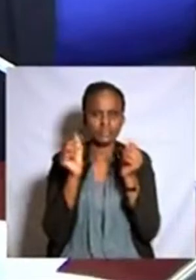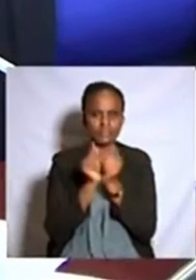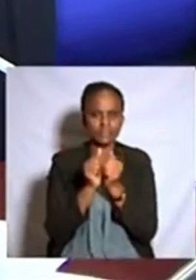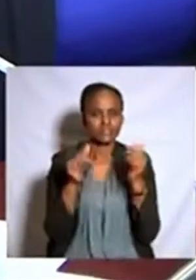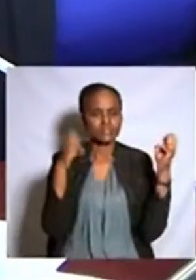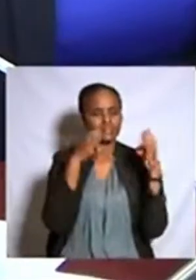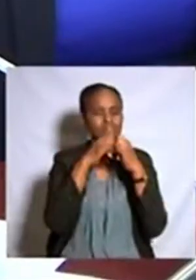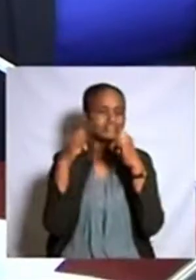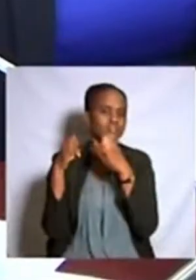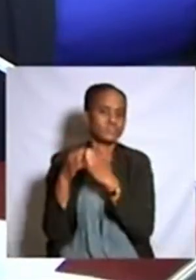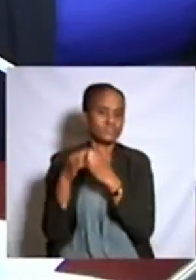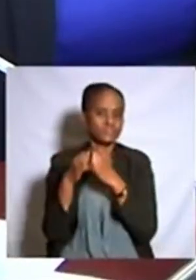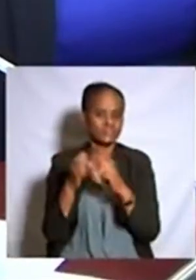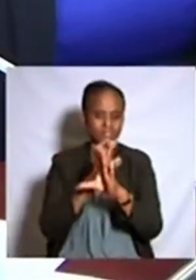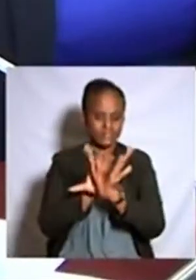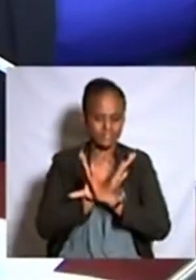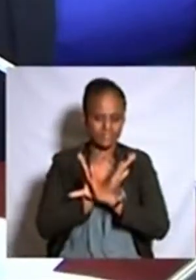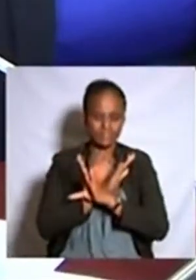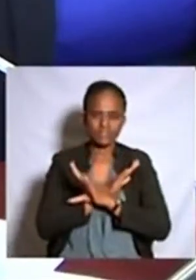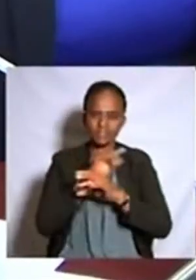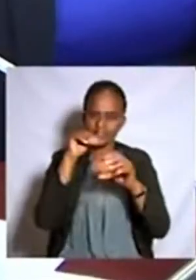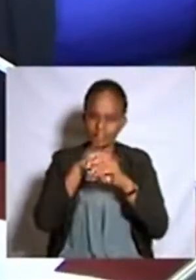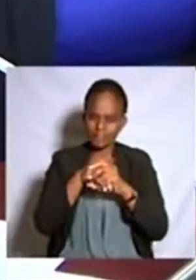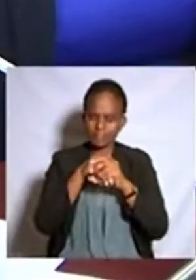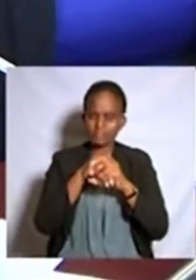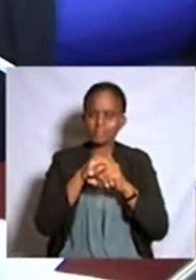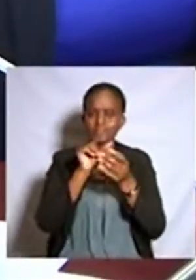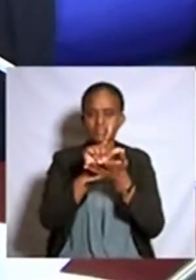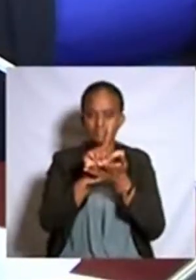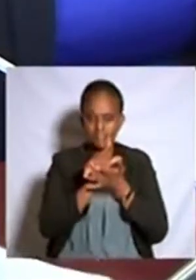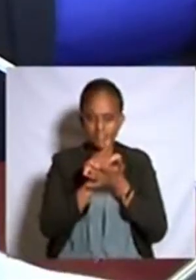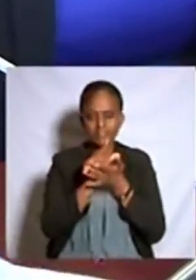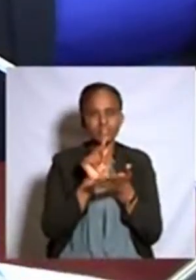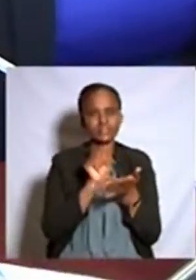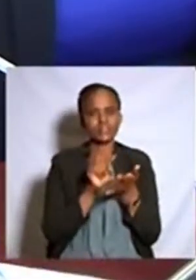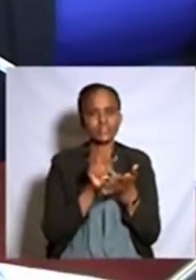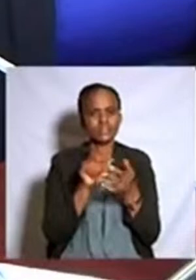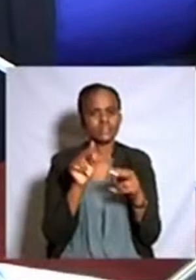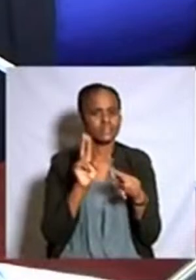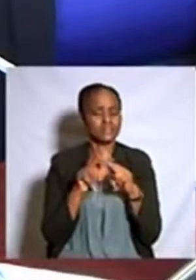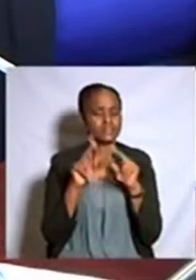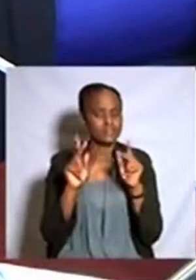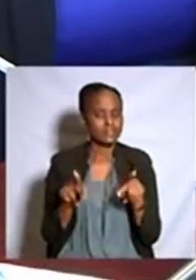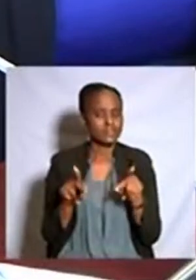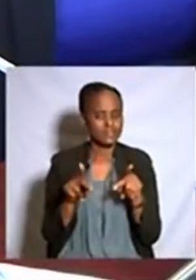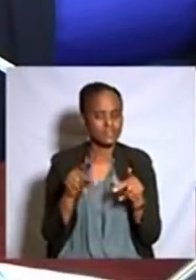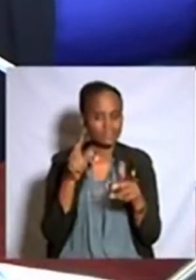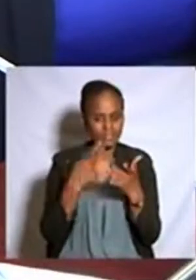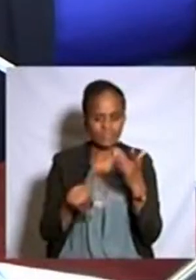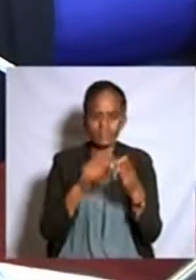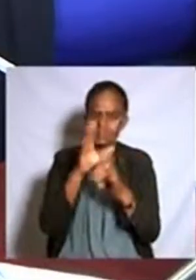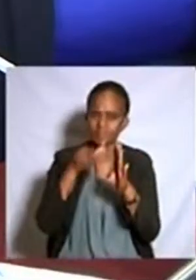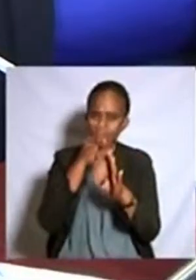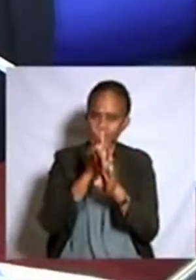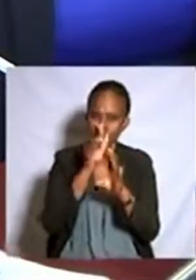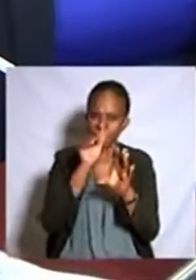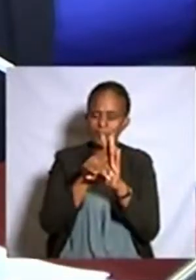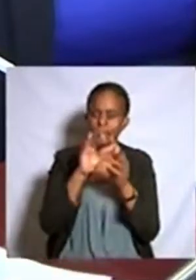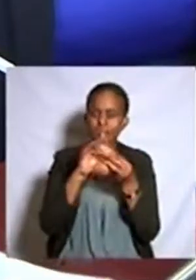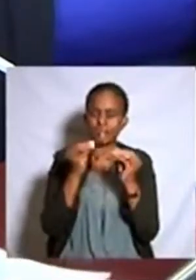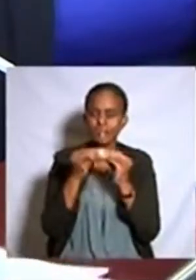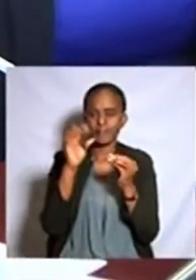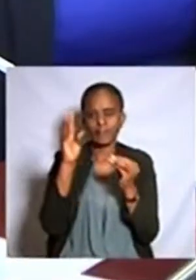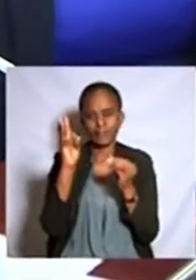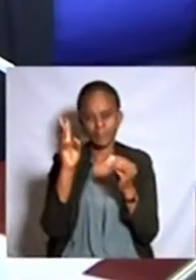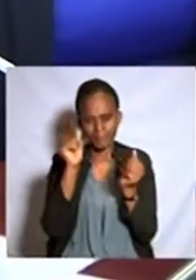Bank of Zambia Insider Lending Directive. Chair, what we are referring to is in Appendix 6